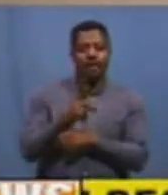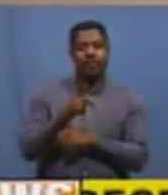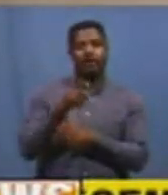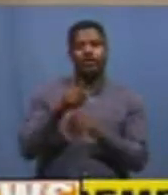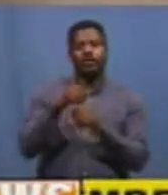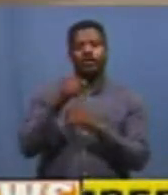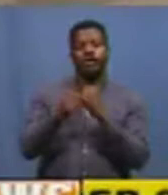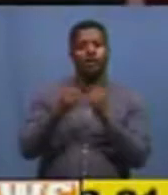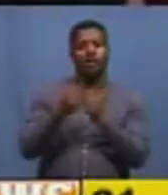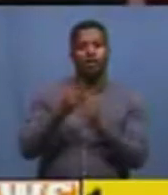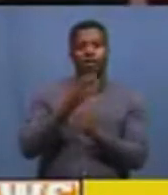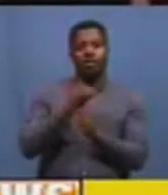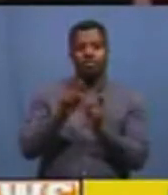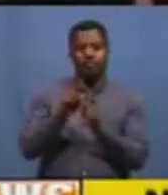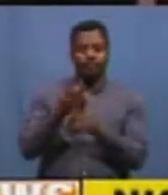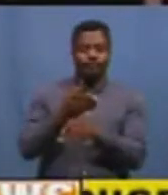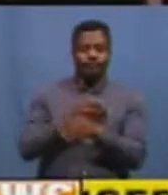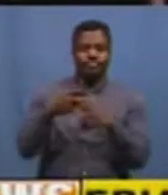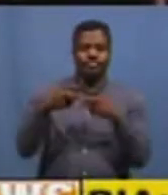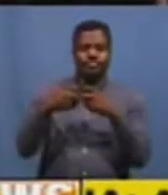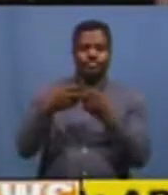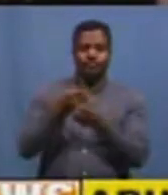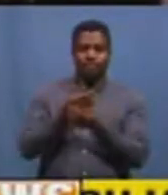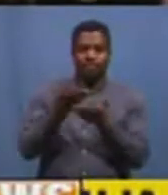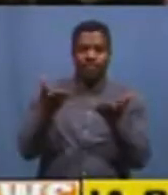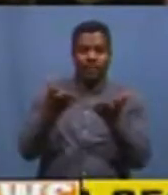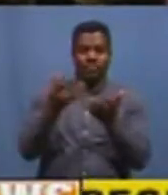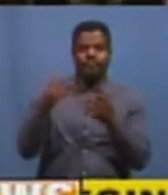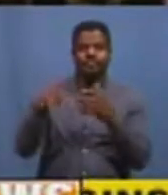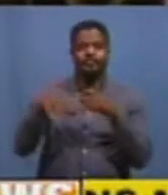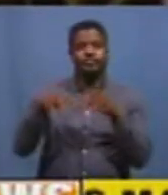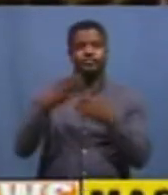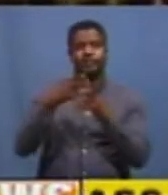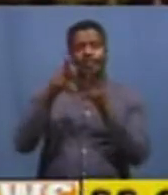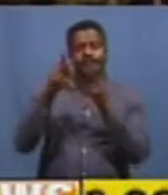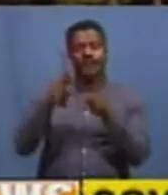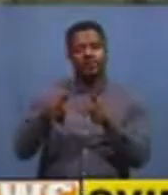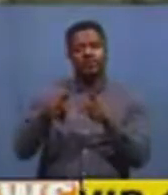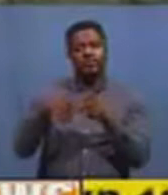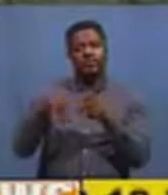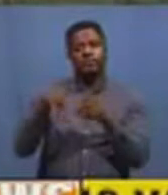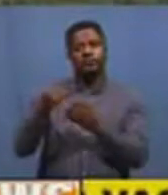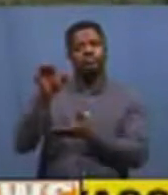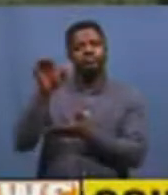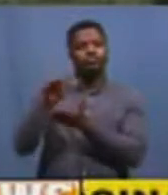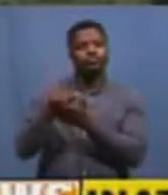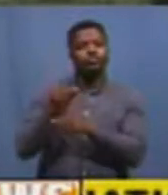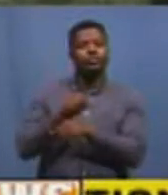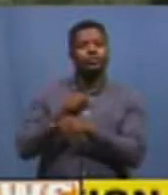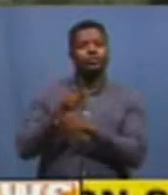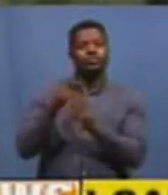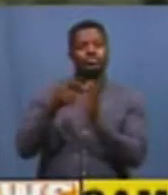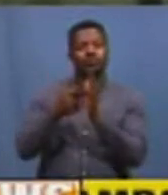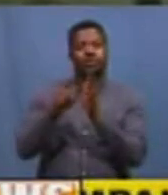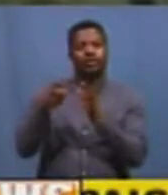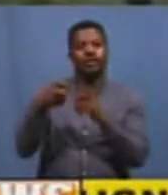in major projects to improve electricity supply, but the activities of some persons are undermining their efforts to shore